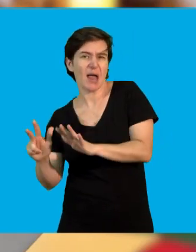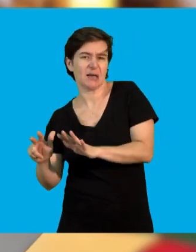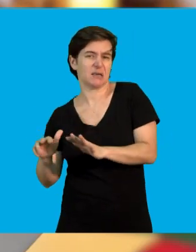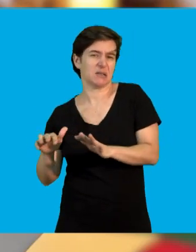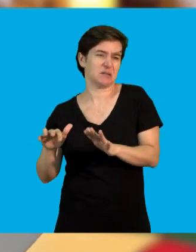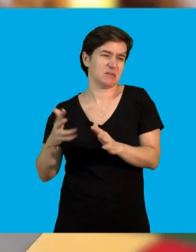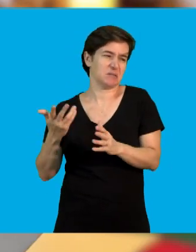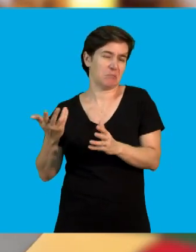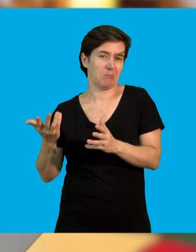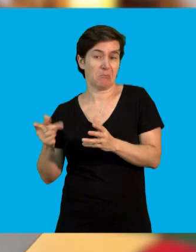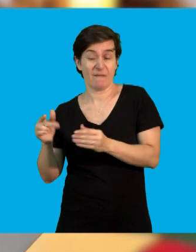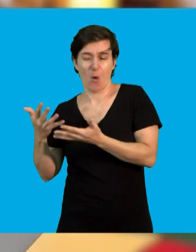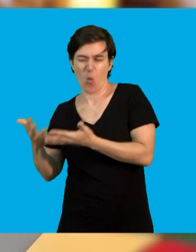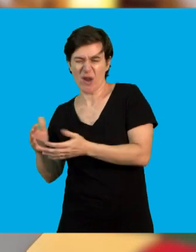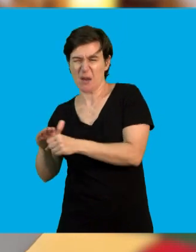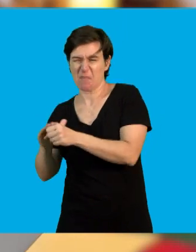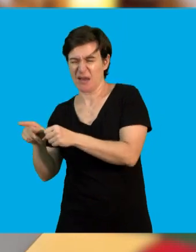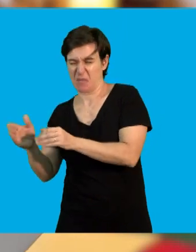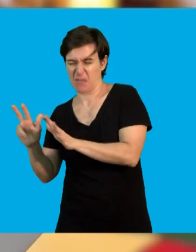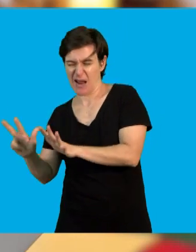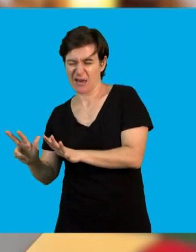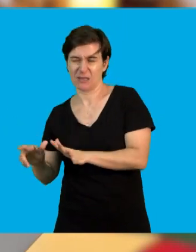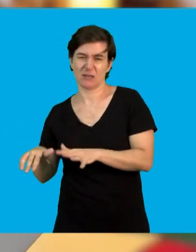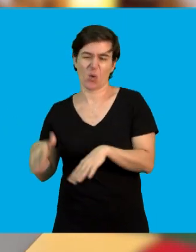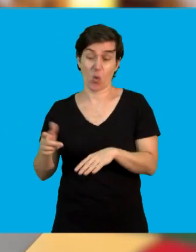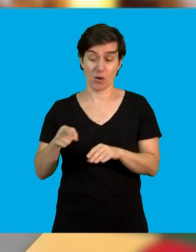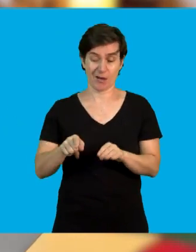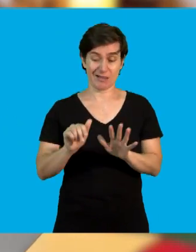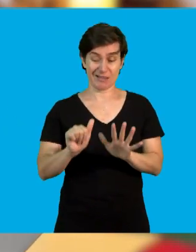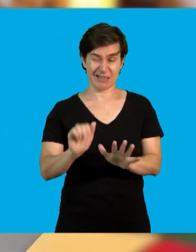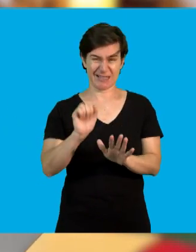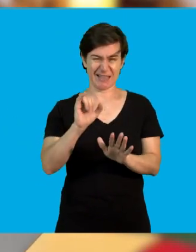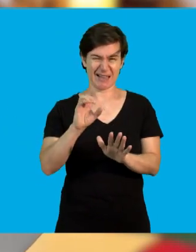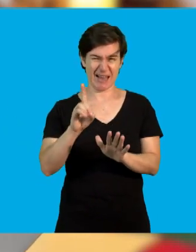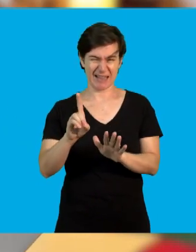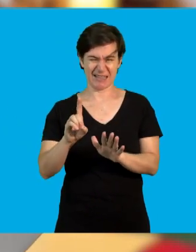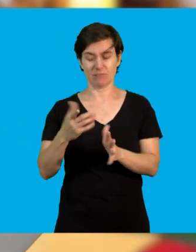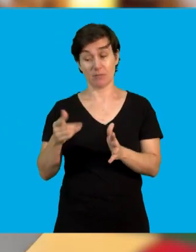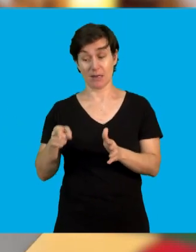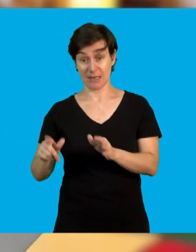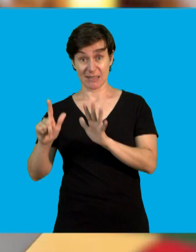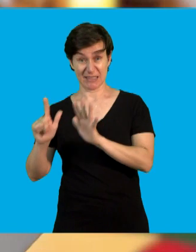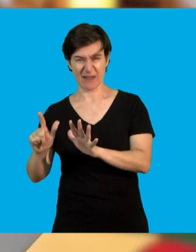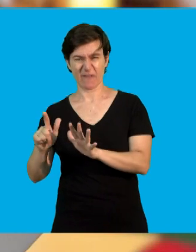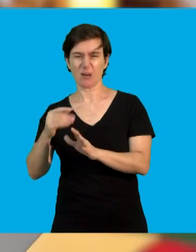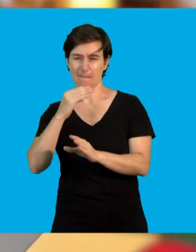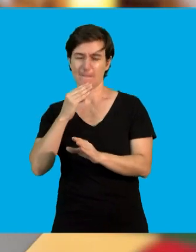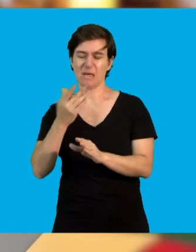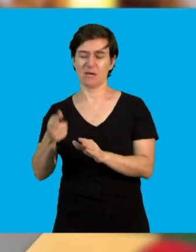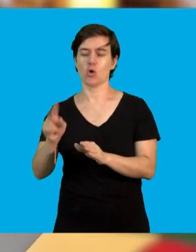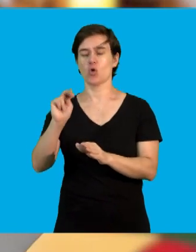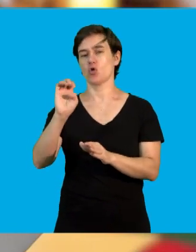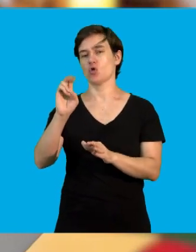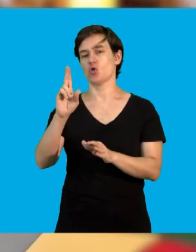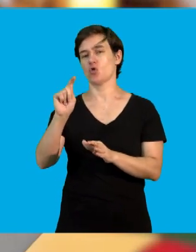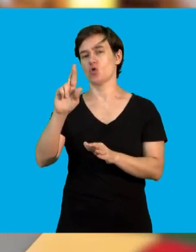8 for a weak base, it's going to be 6 for a weak acid. If it's around 7, then it's weak. Should it be